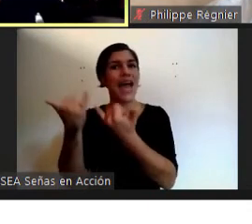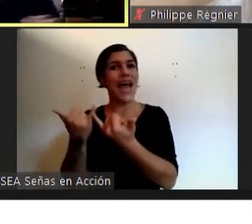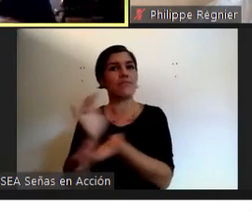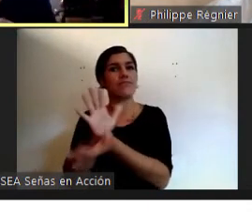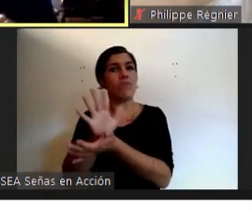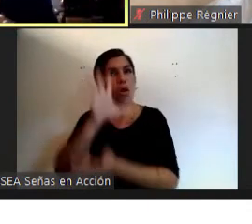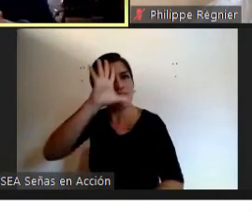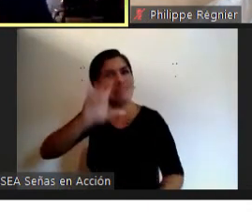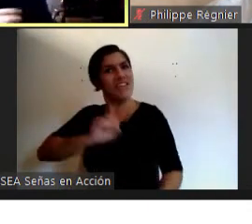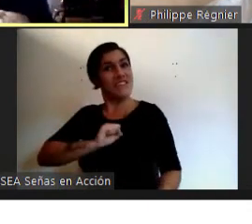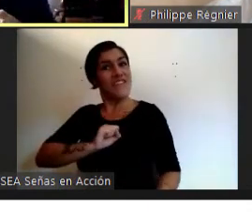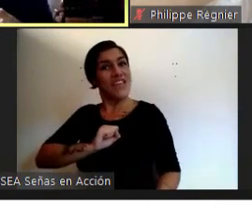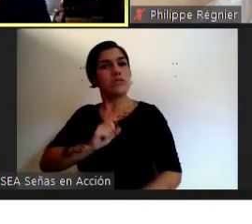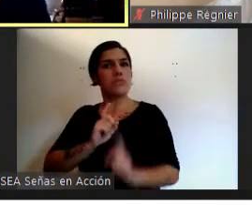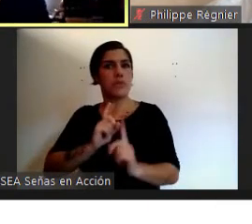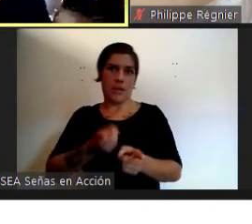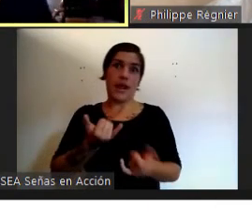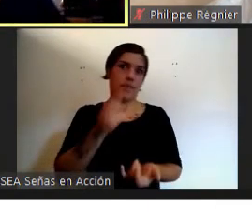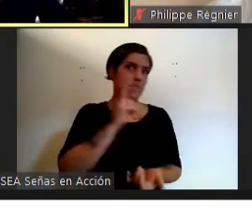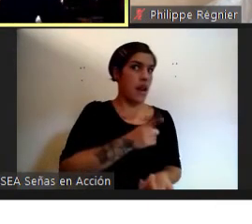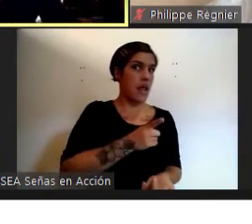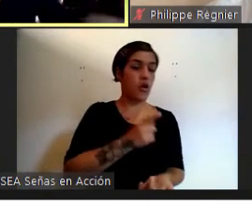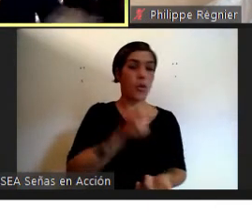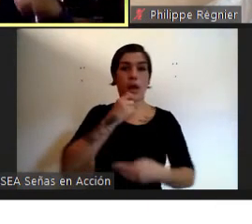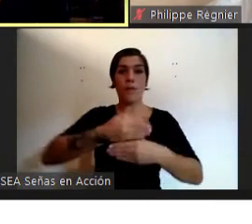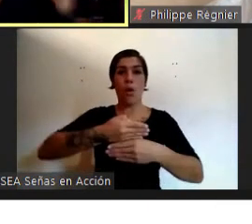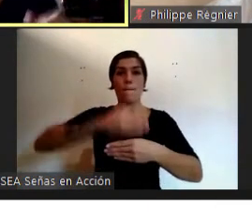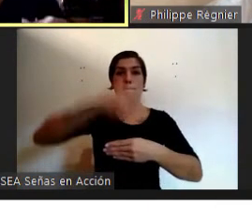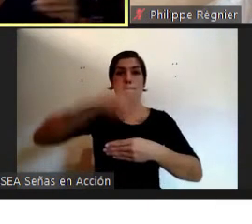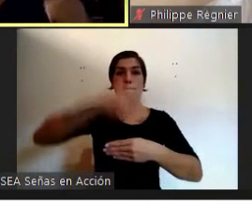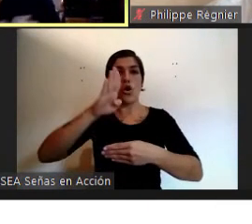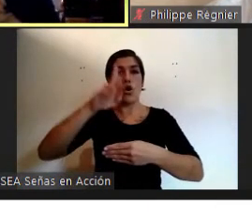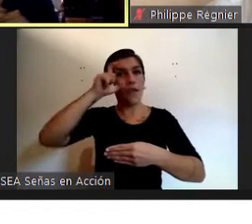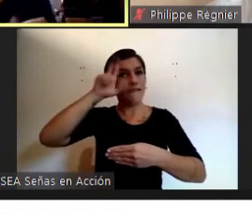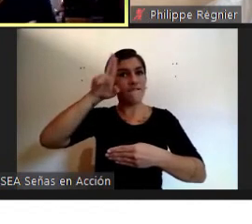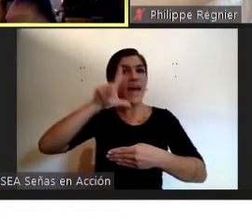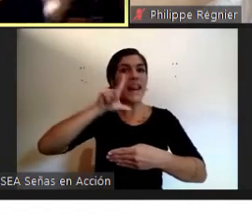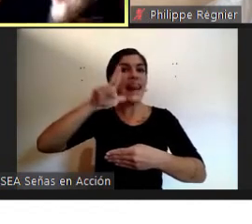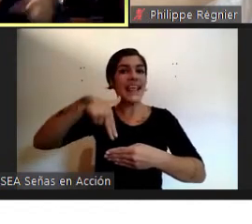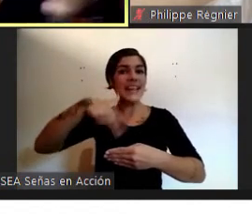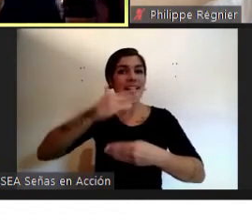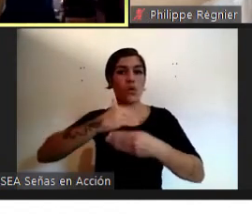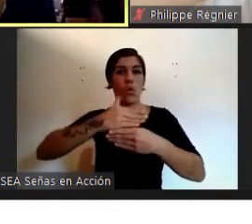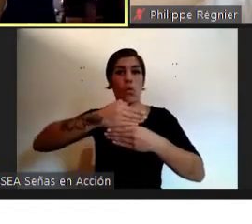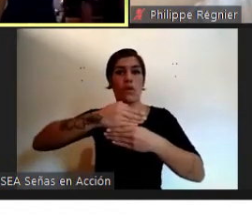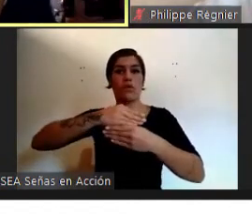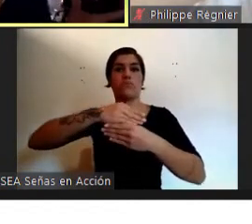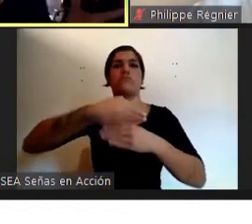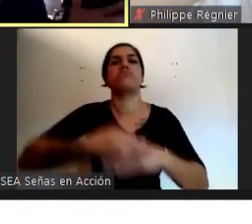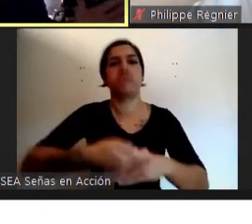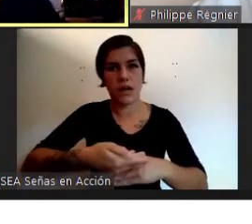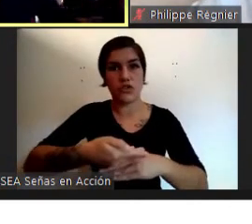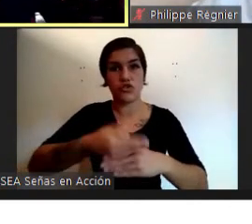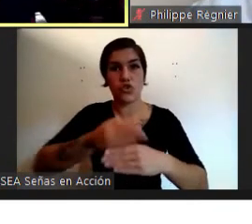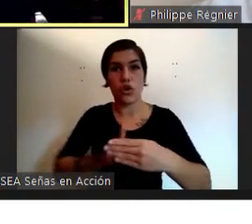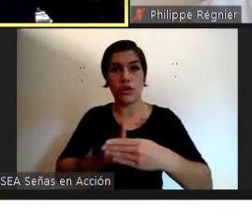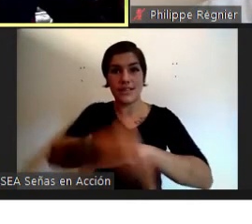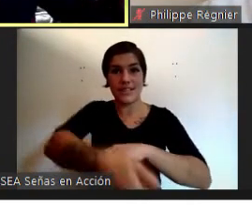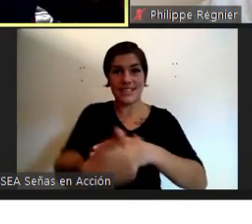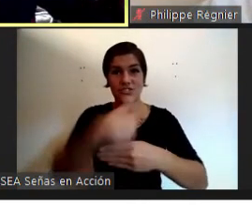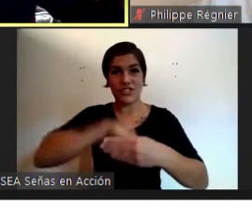peril is. The fall of the Berlin Wall, in 2 or 3 years, it massively expanded and